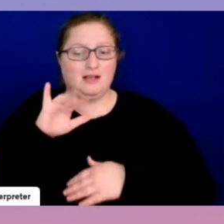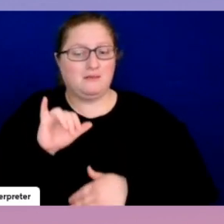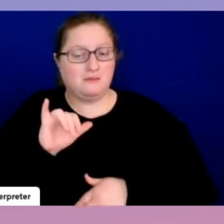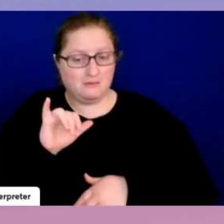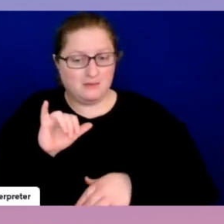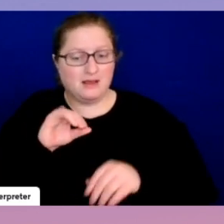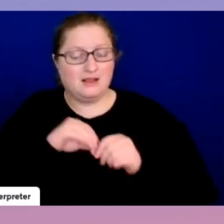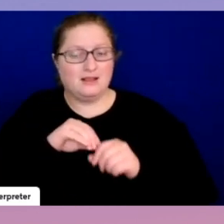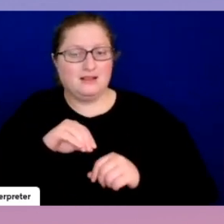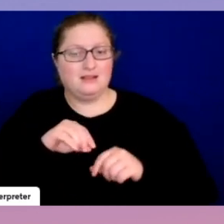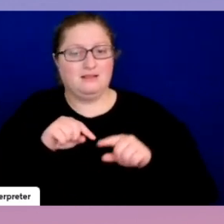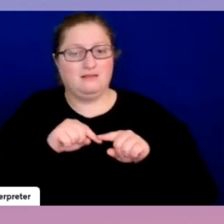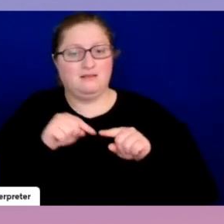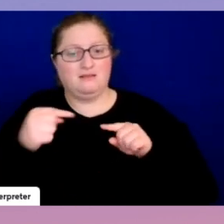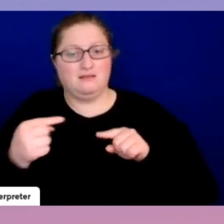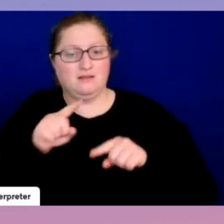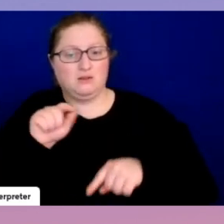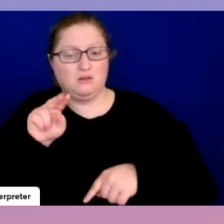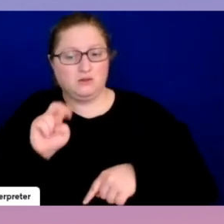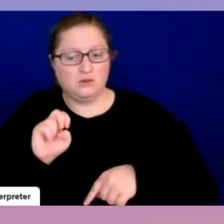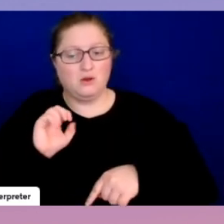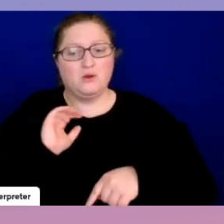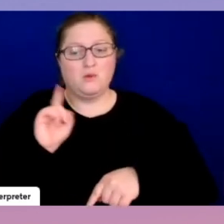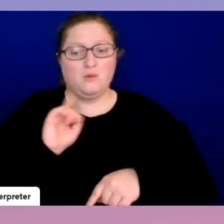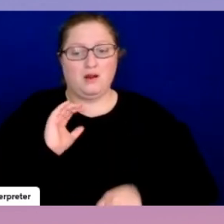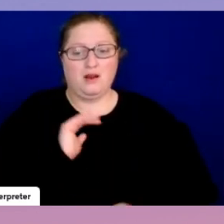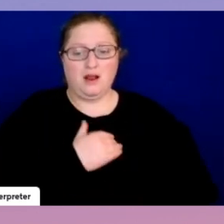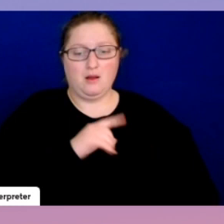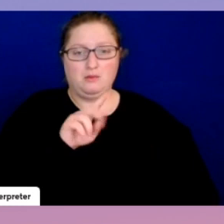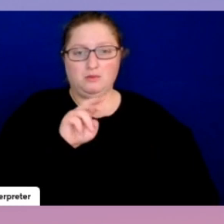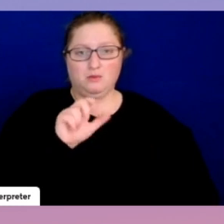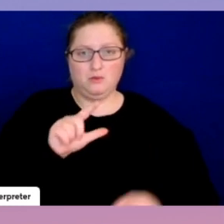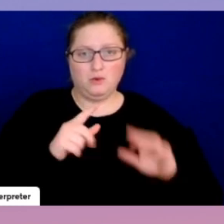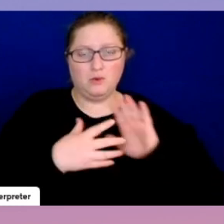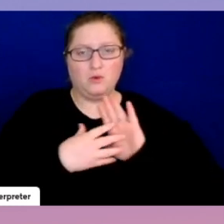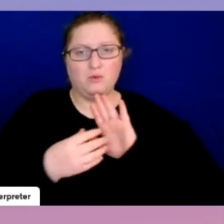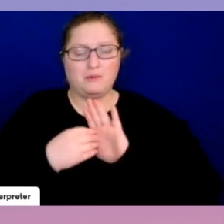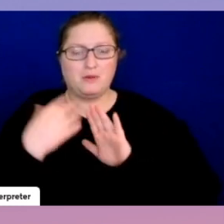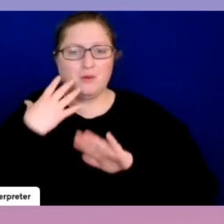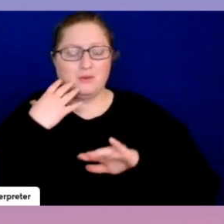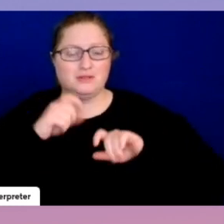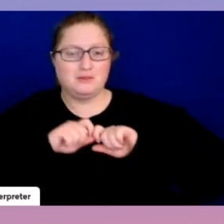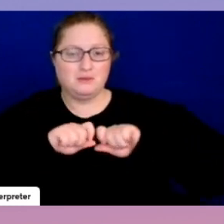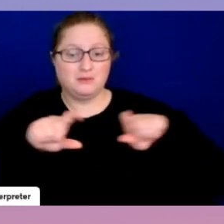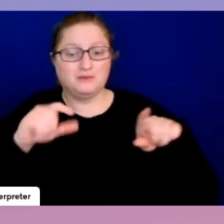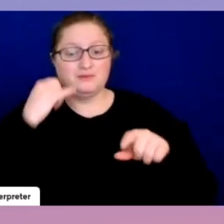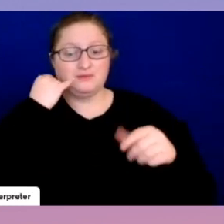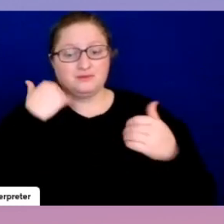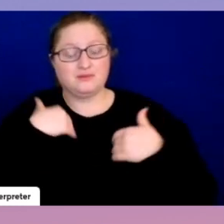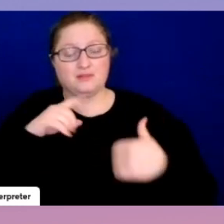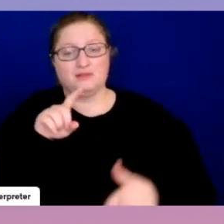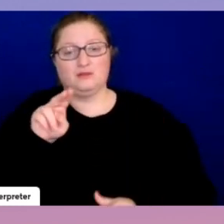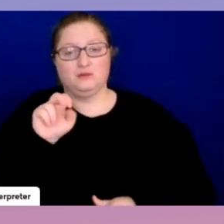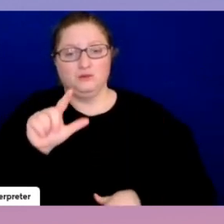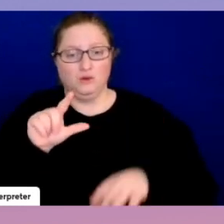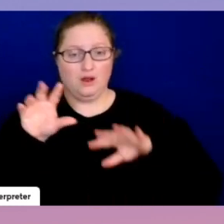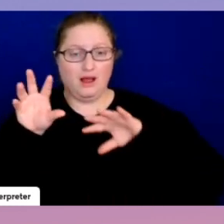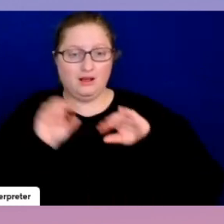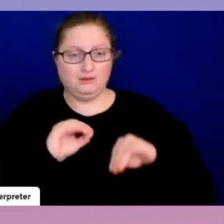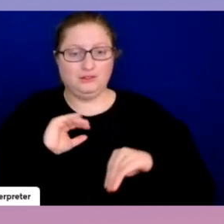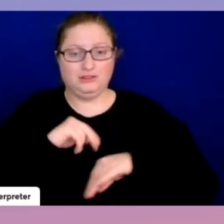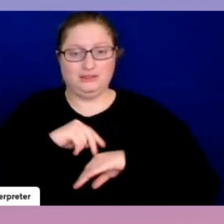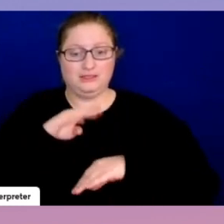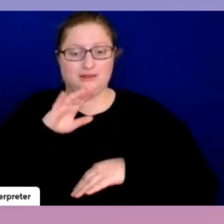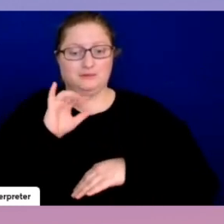our zonal replica instance was deployed. As you can imagine, if we had a zonal outage, our standby HA instance